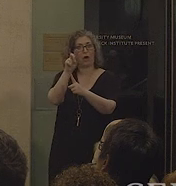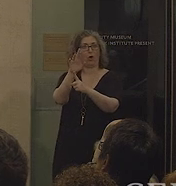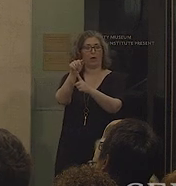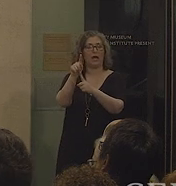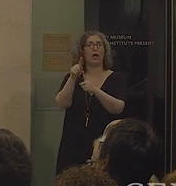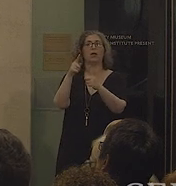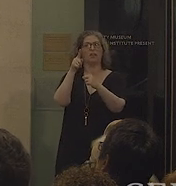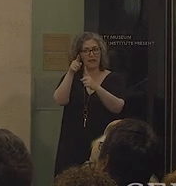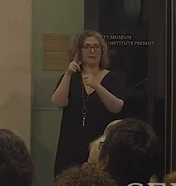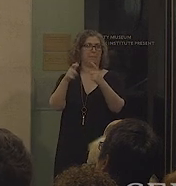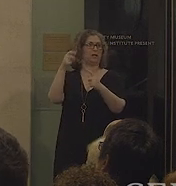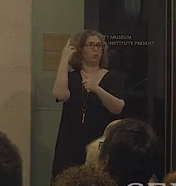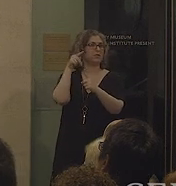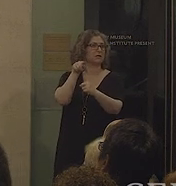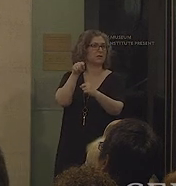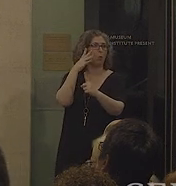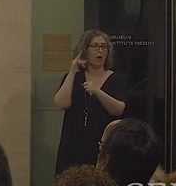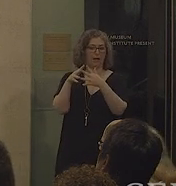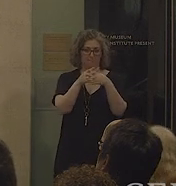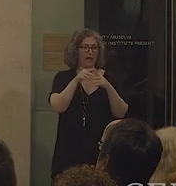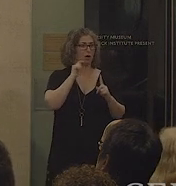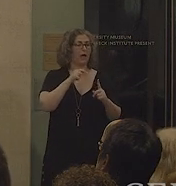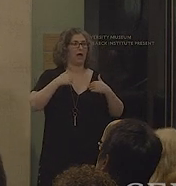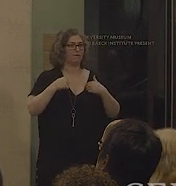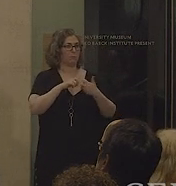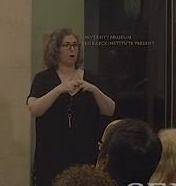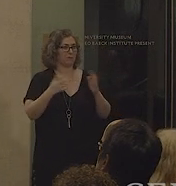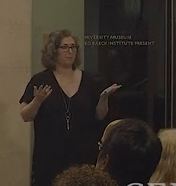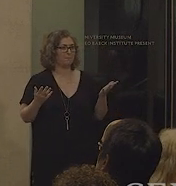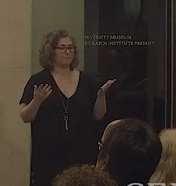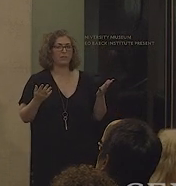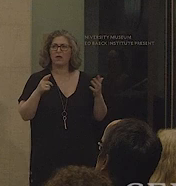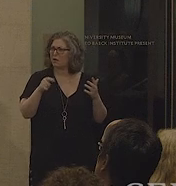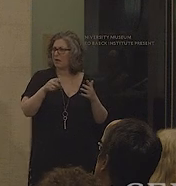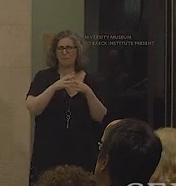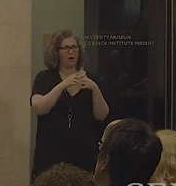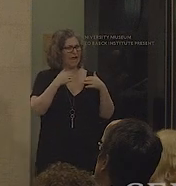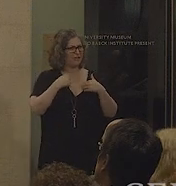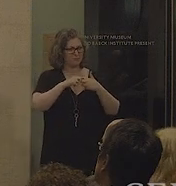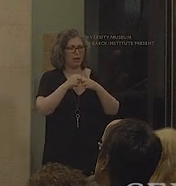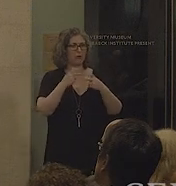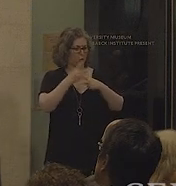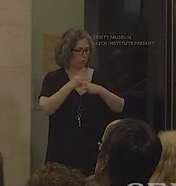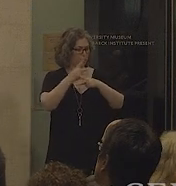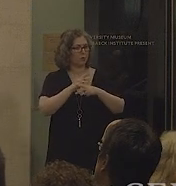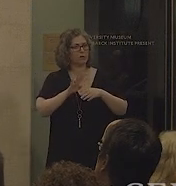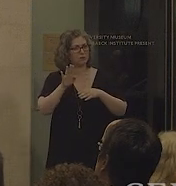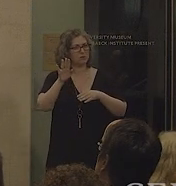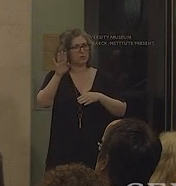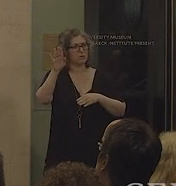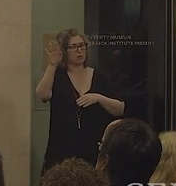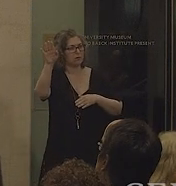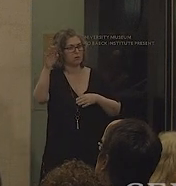biggest reason. We as a country have had this problem escalating and escalating and